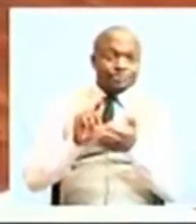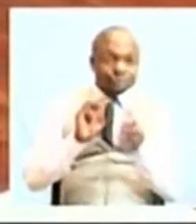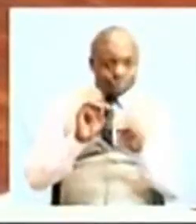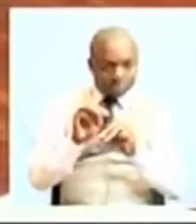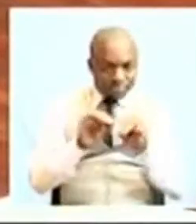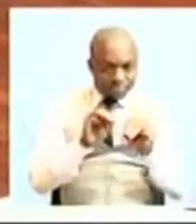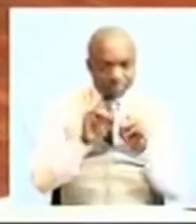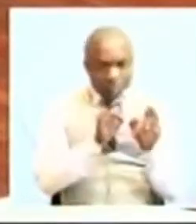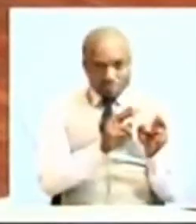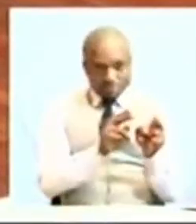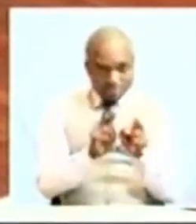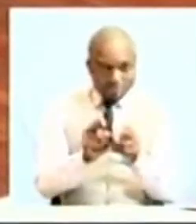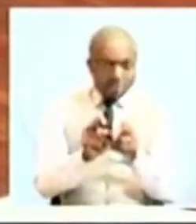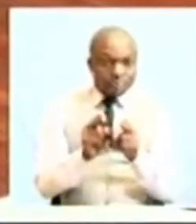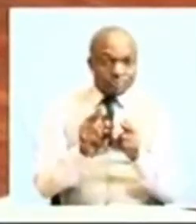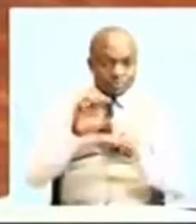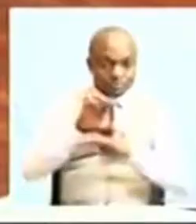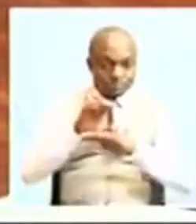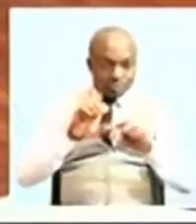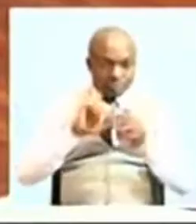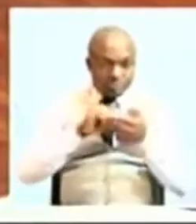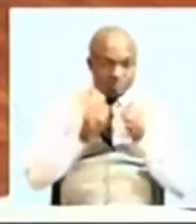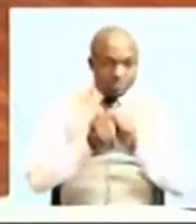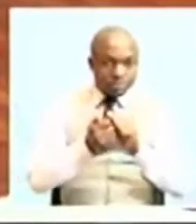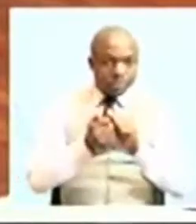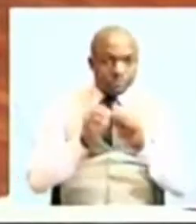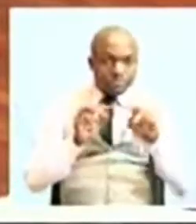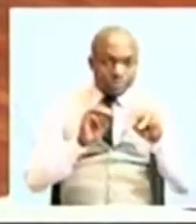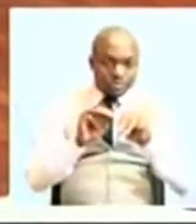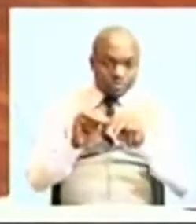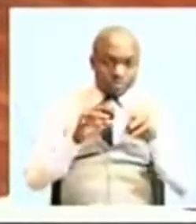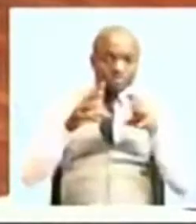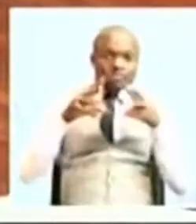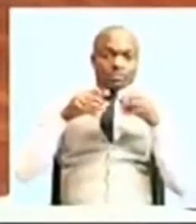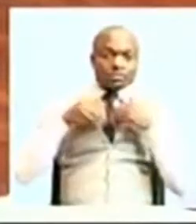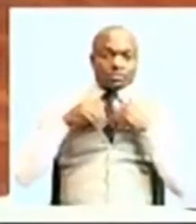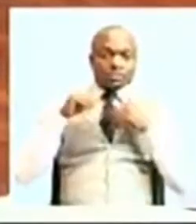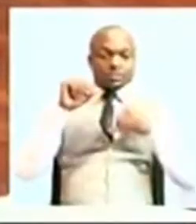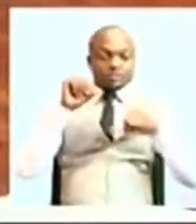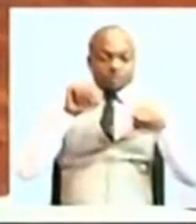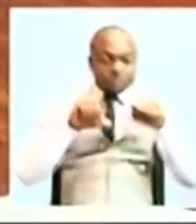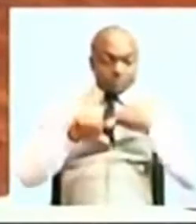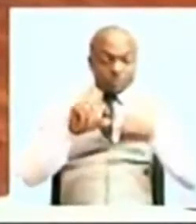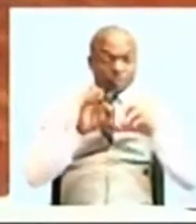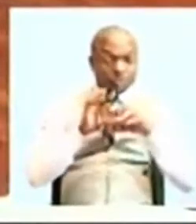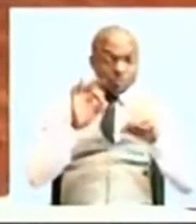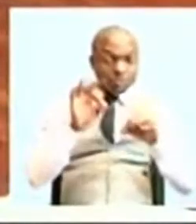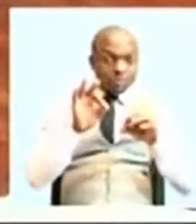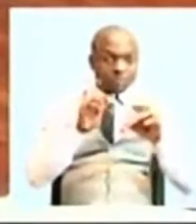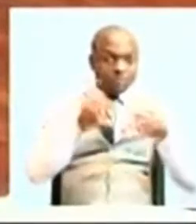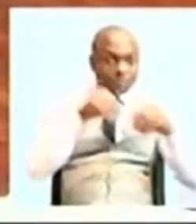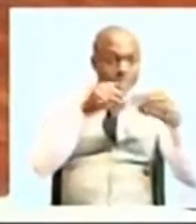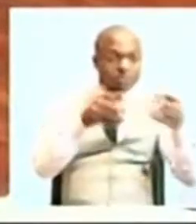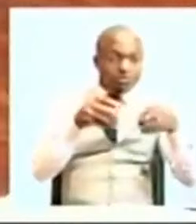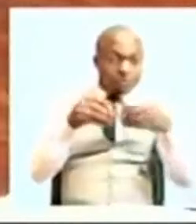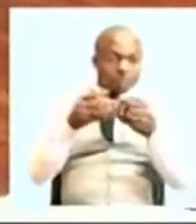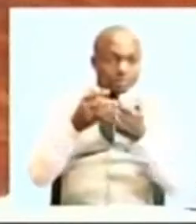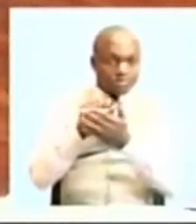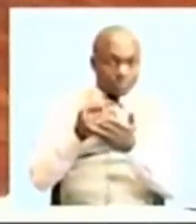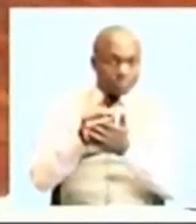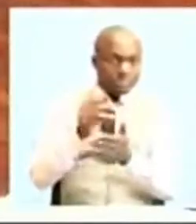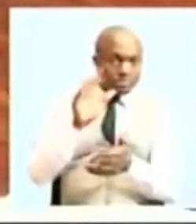Management response, cause of query. Management acknowledges the audit finding of disbursing funds amounting